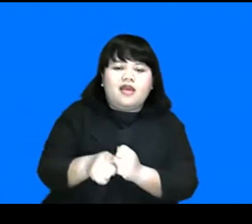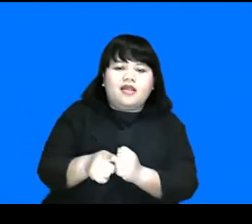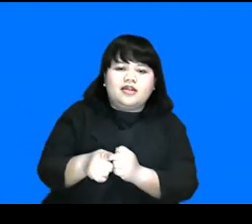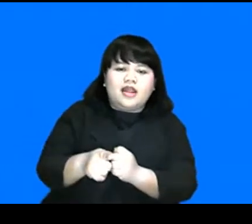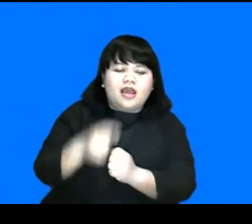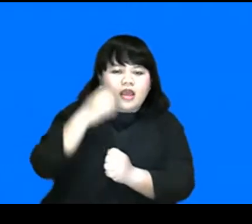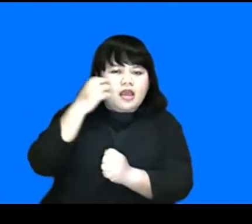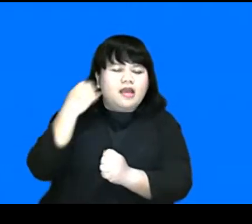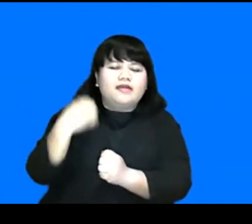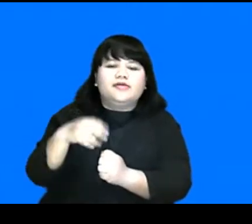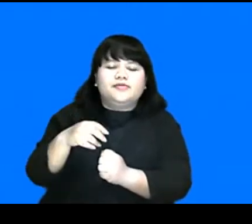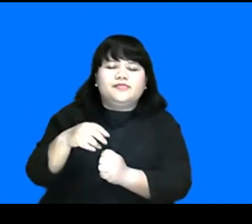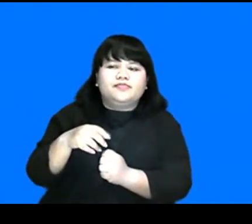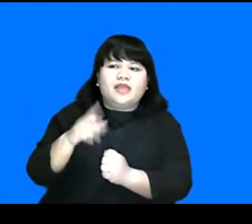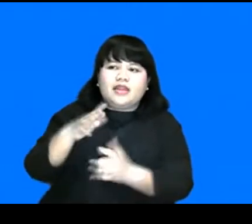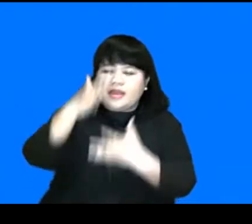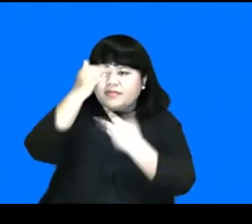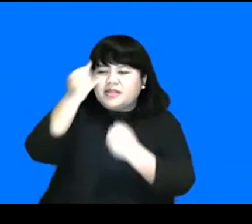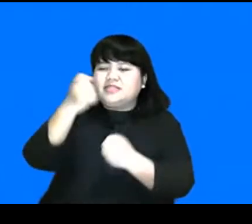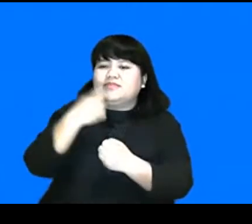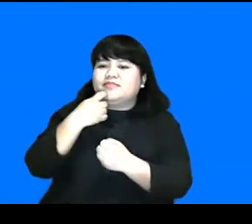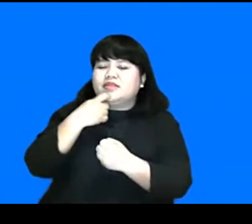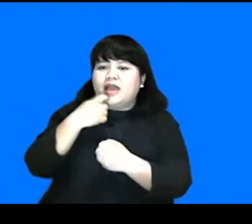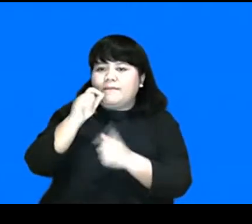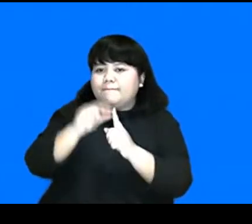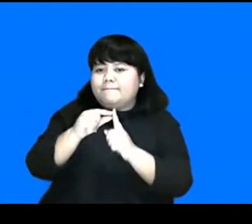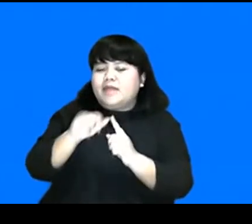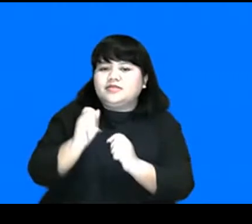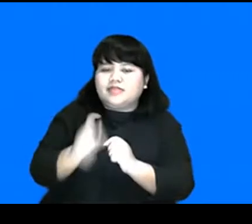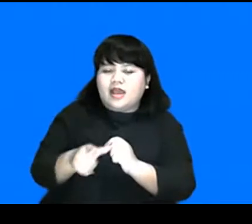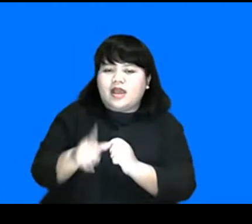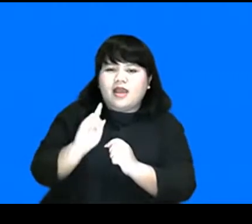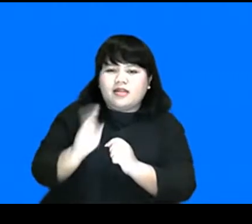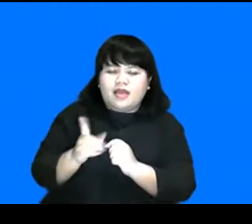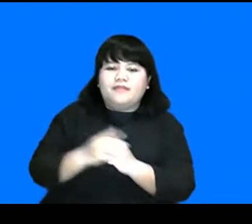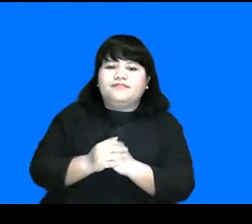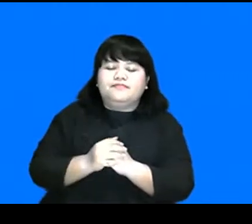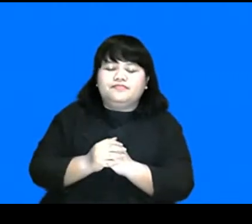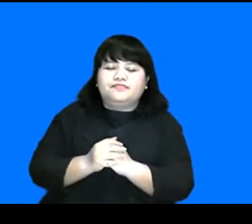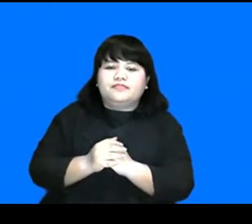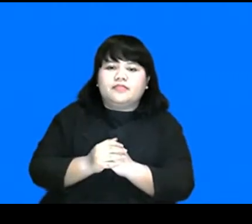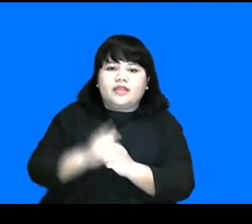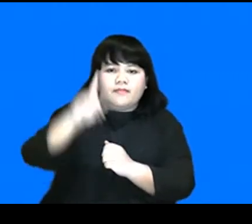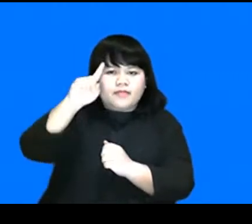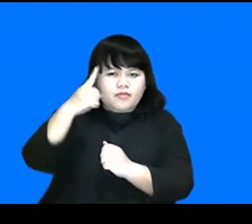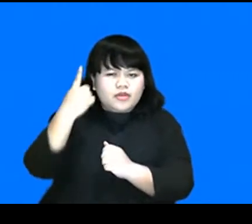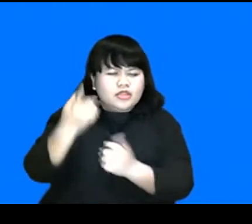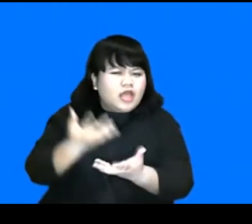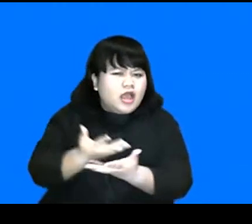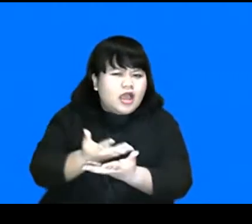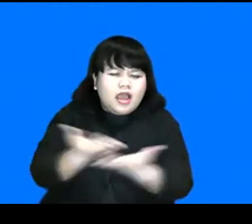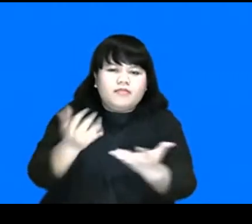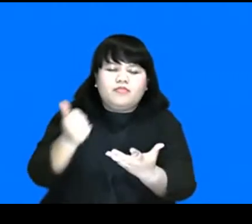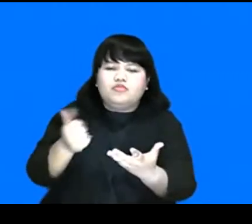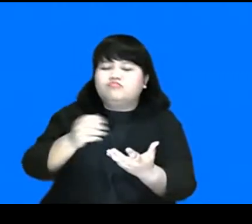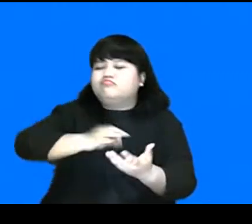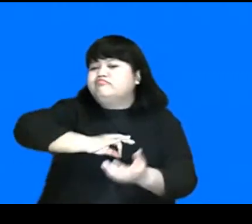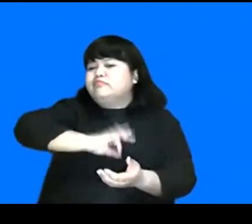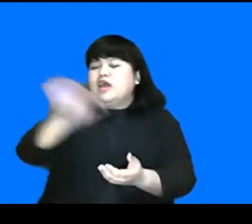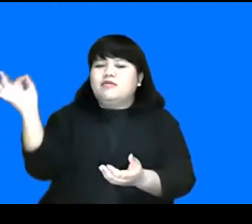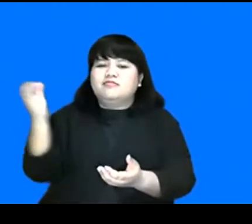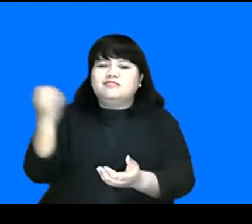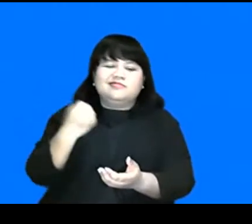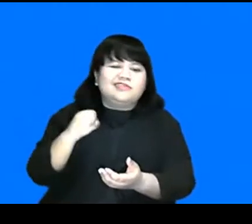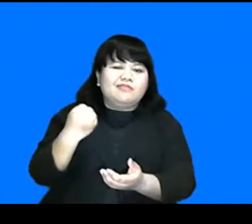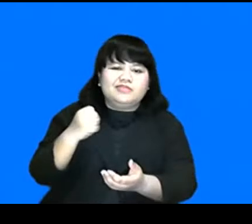lifeblood of the government. Mm-hmm. I mean, no government can function without taxes. Of course... This is funny because